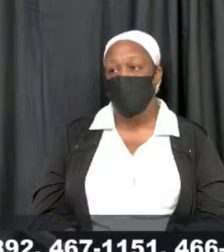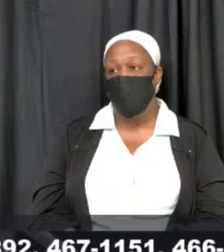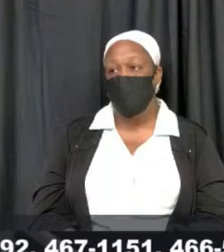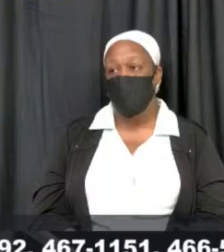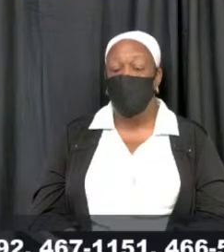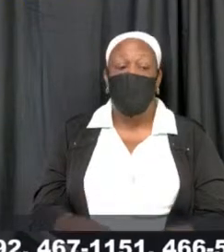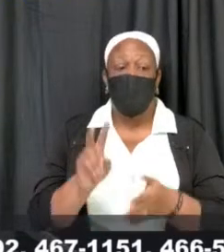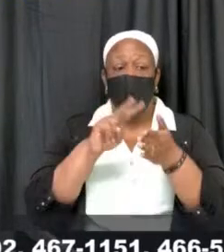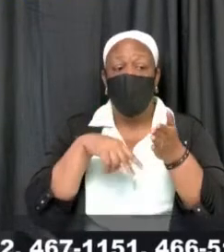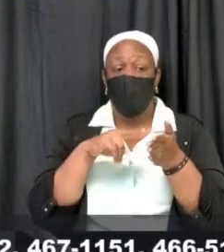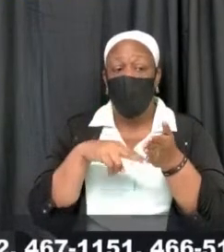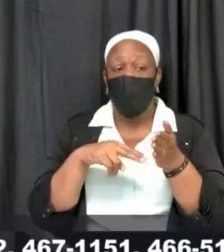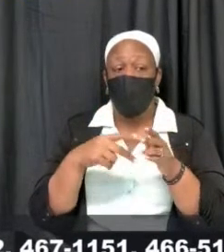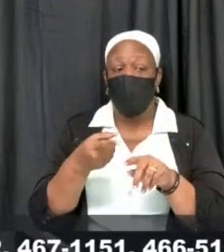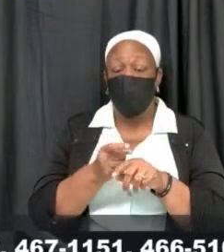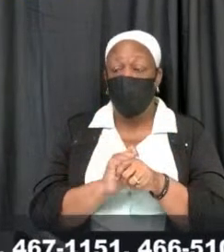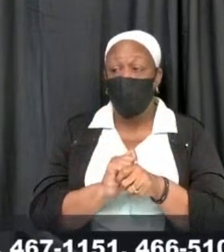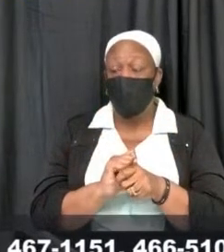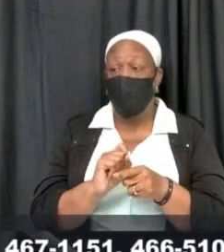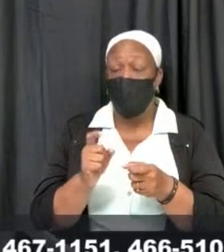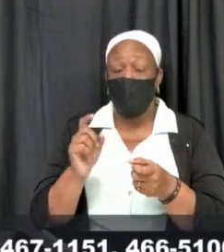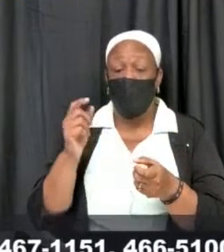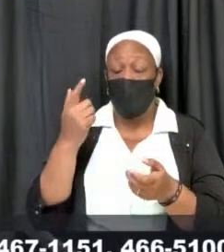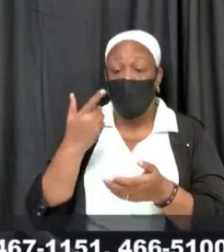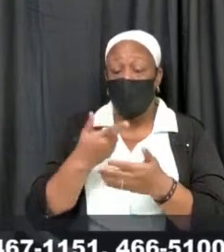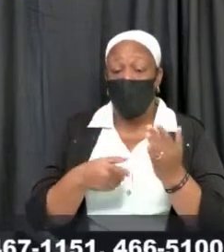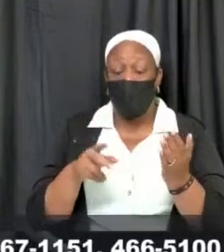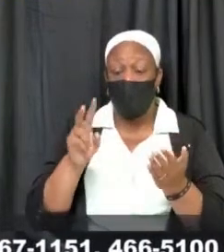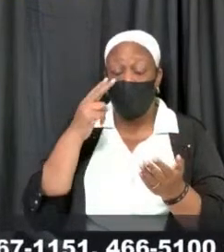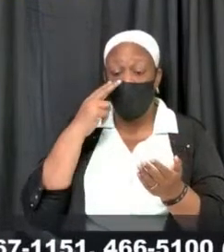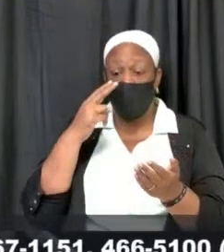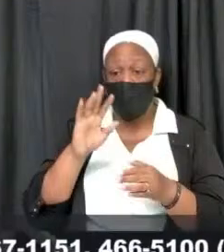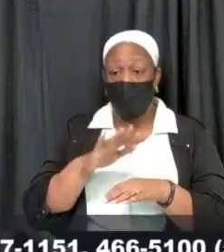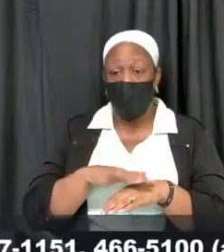an investigation into the